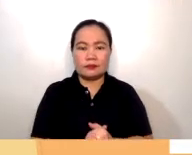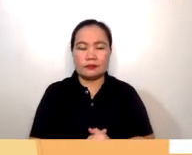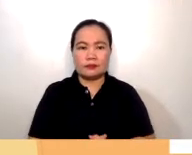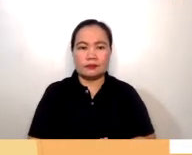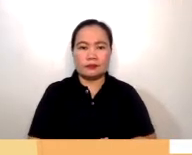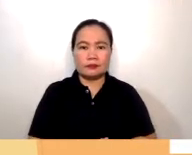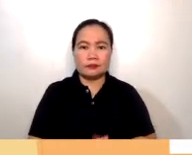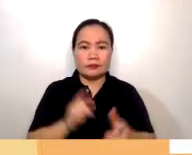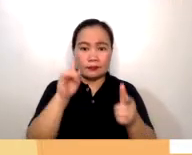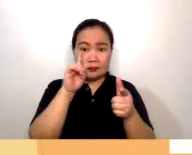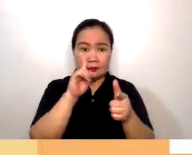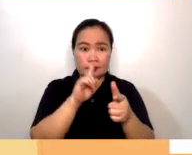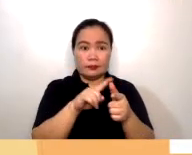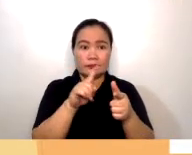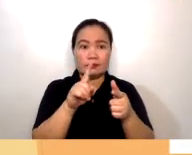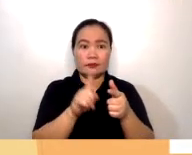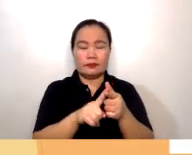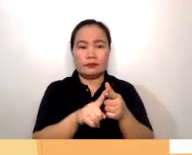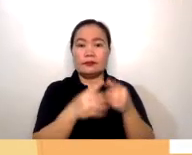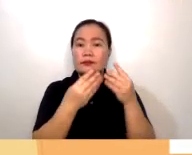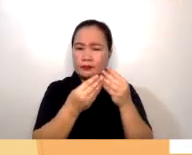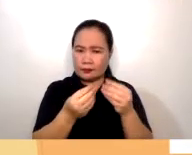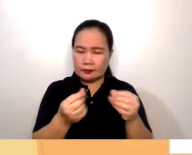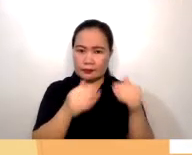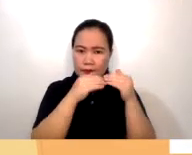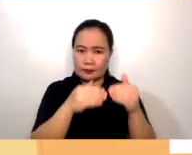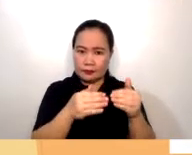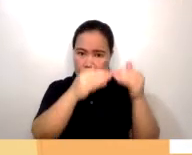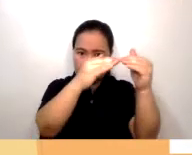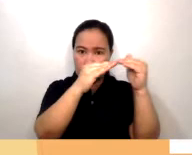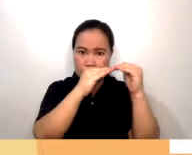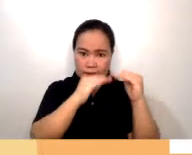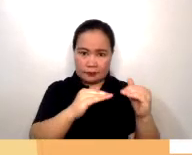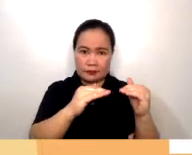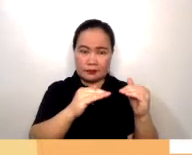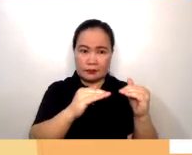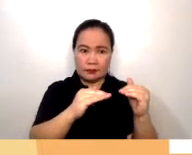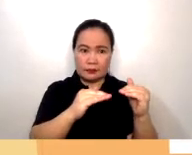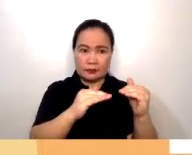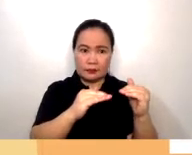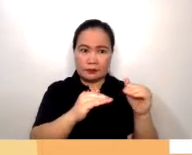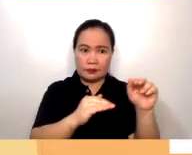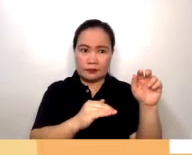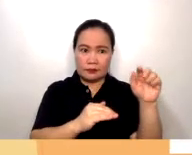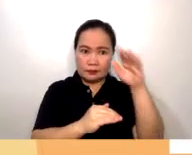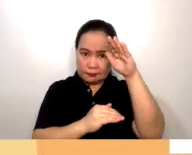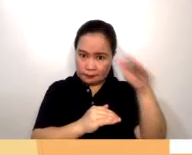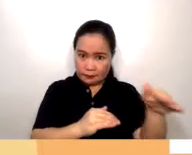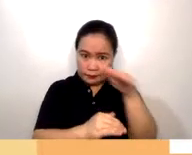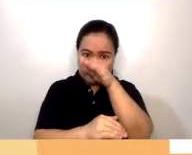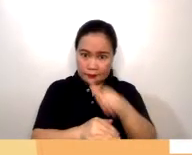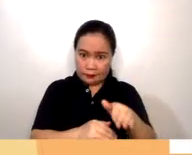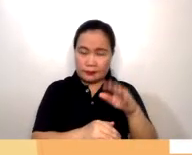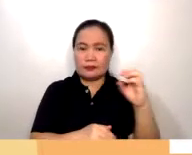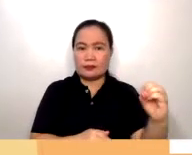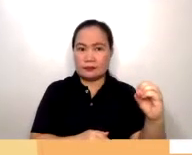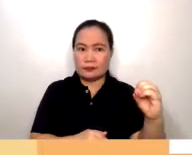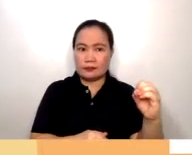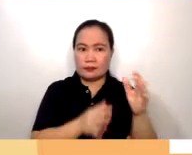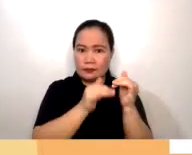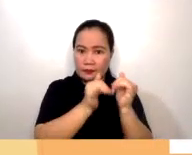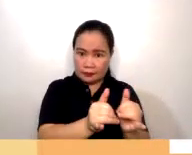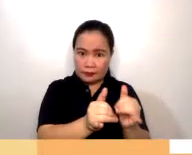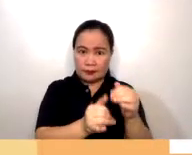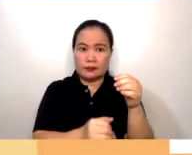2. And then, simplify natin. Negative 3x will be cancelled